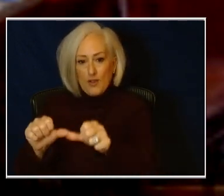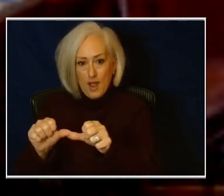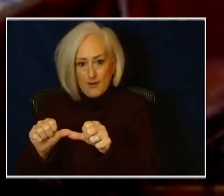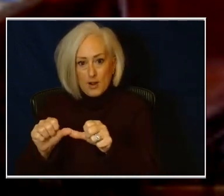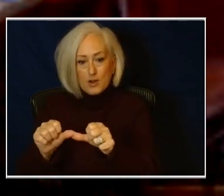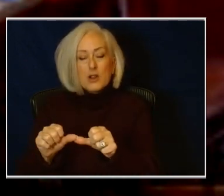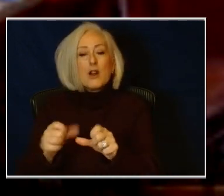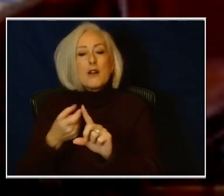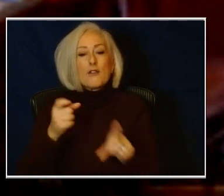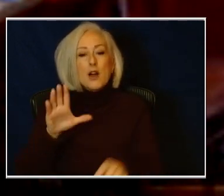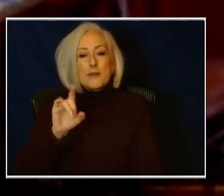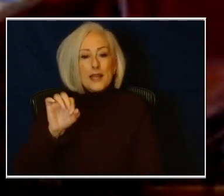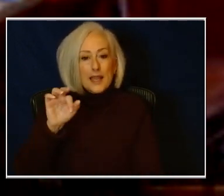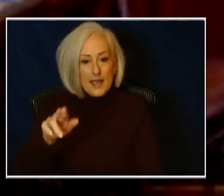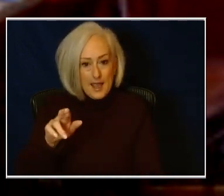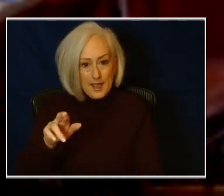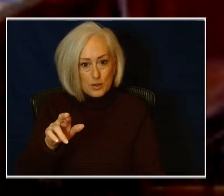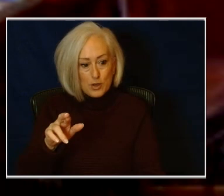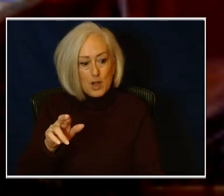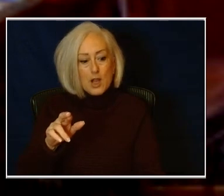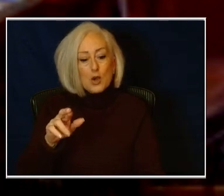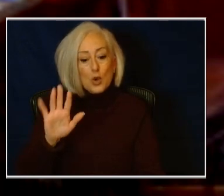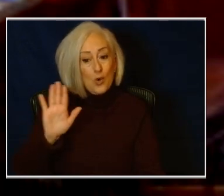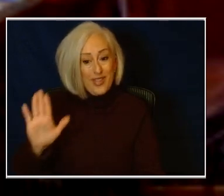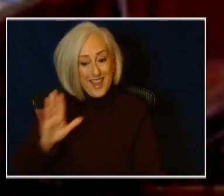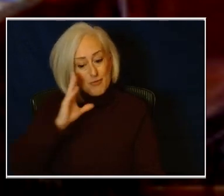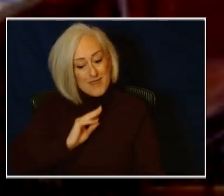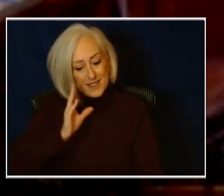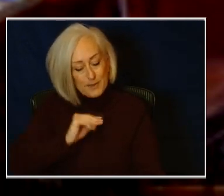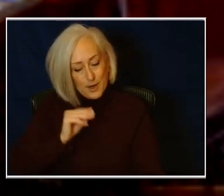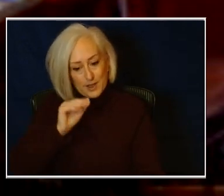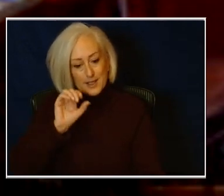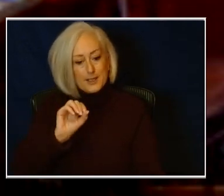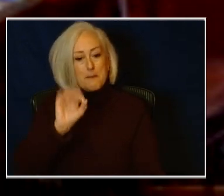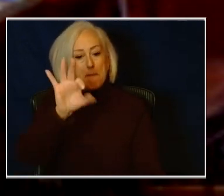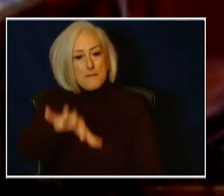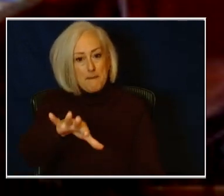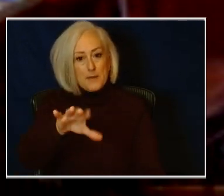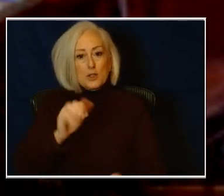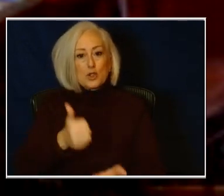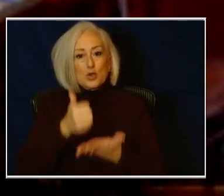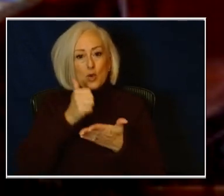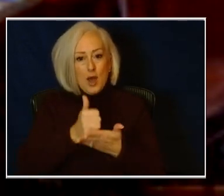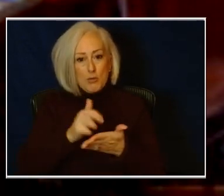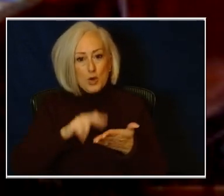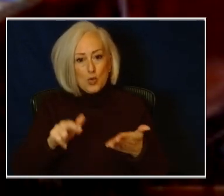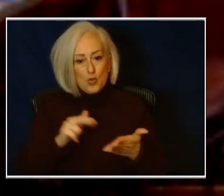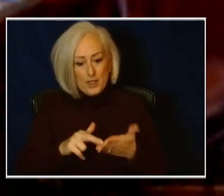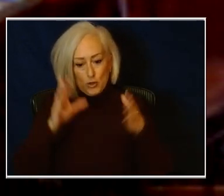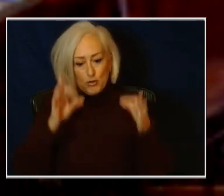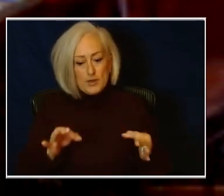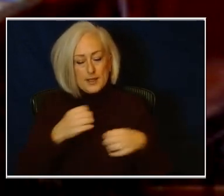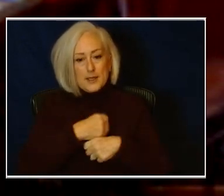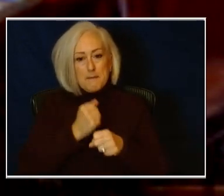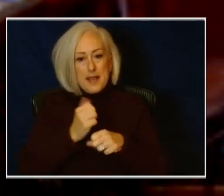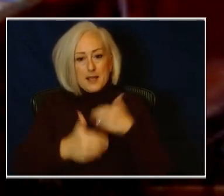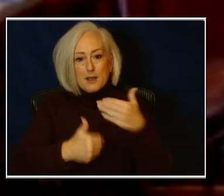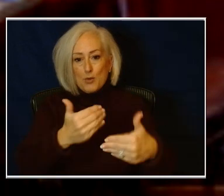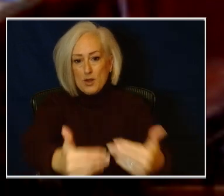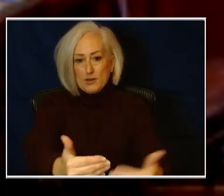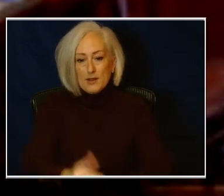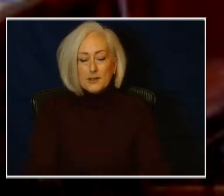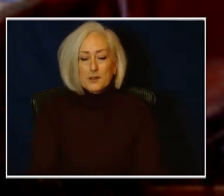gained only from living with cancer 24/7 into the research decision-making process. So